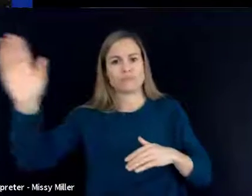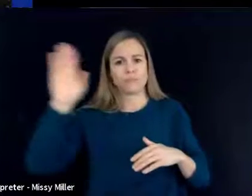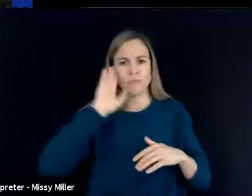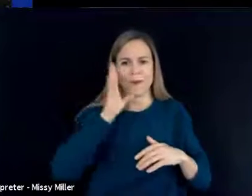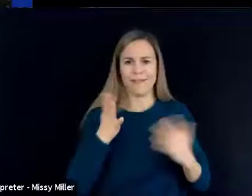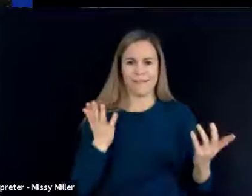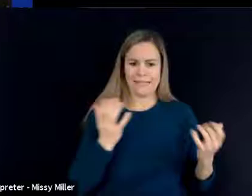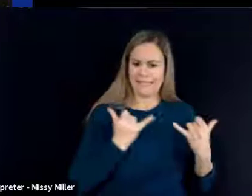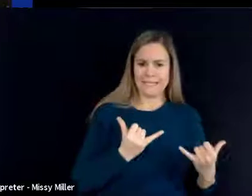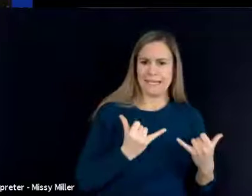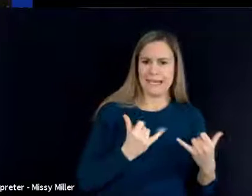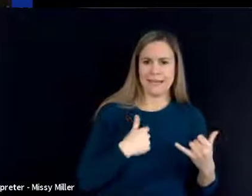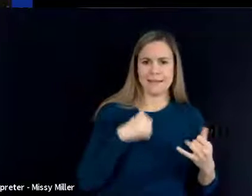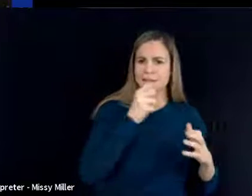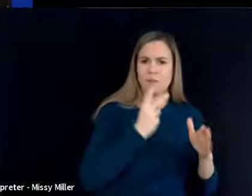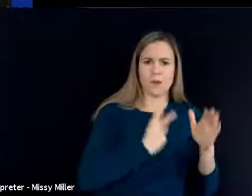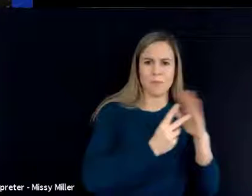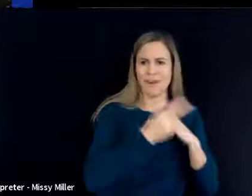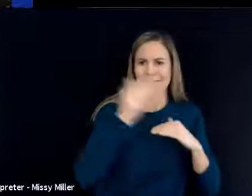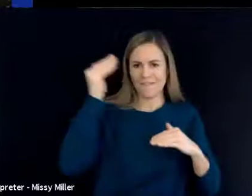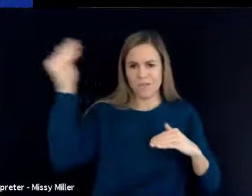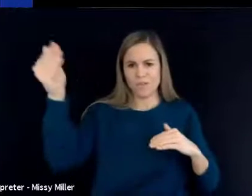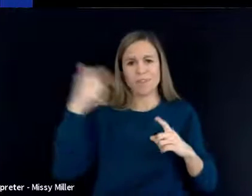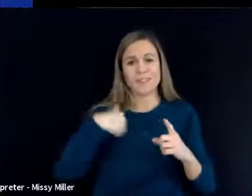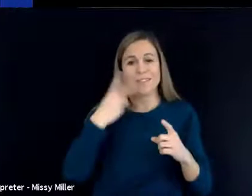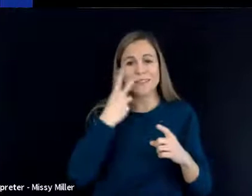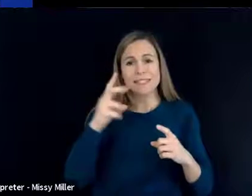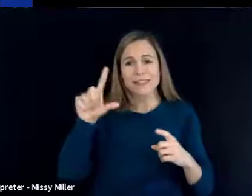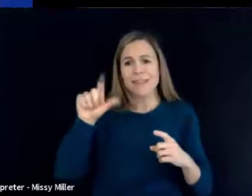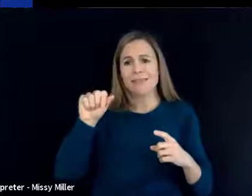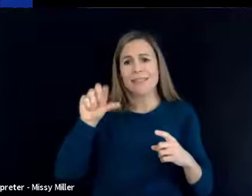She's absolutely beautiful. Megan, please.